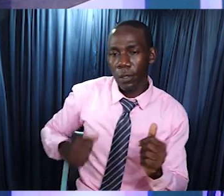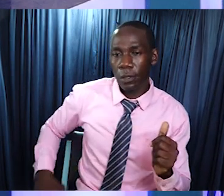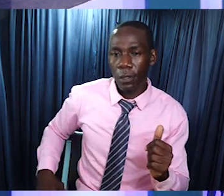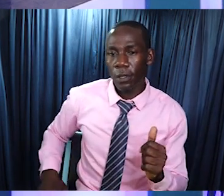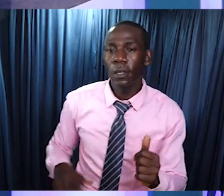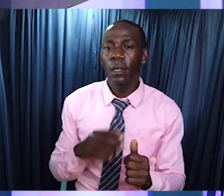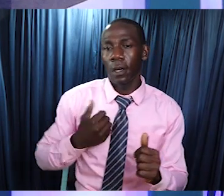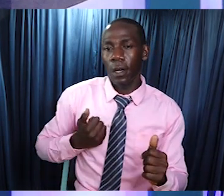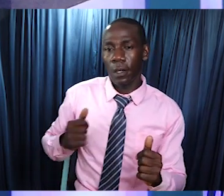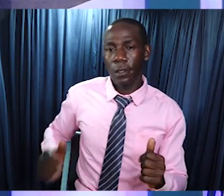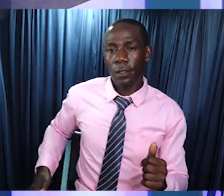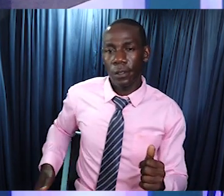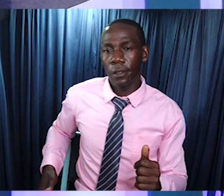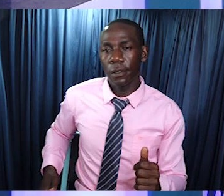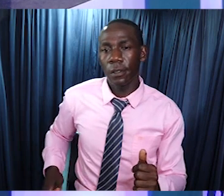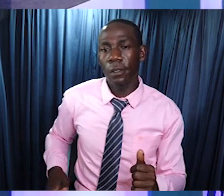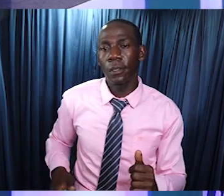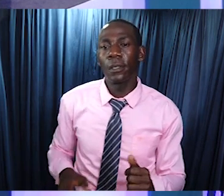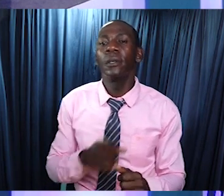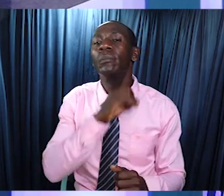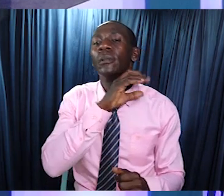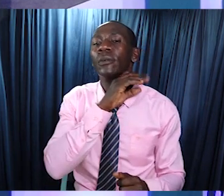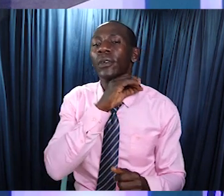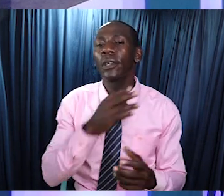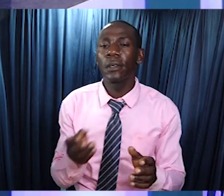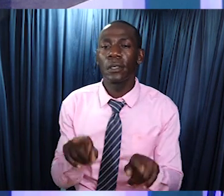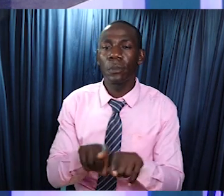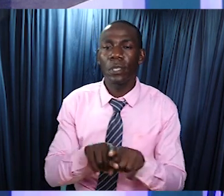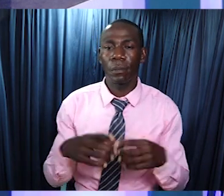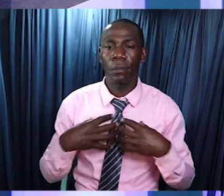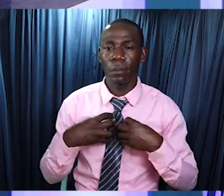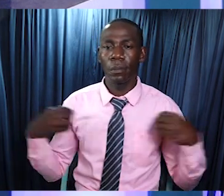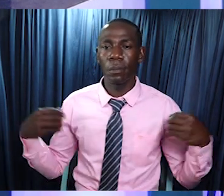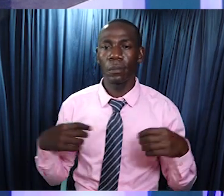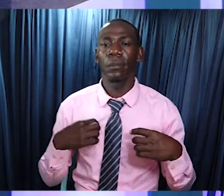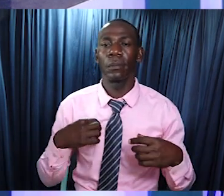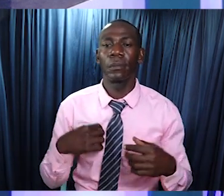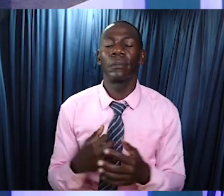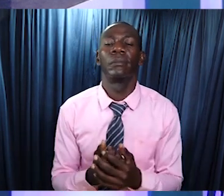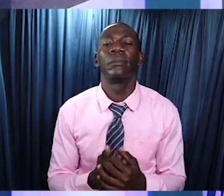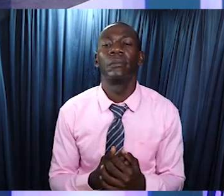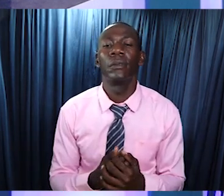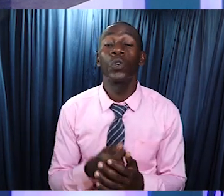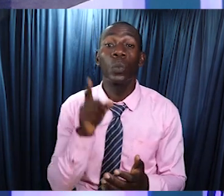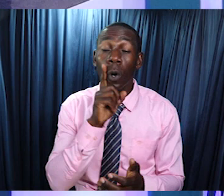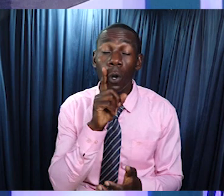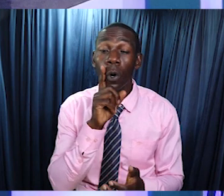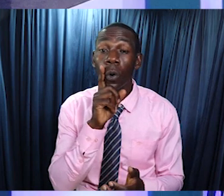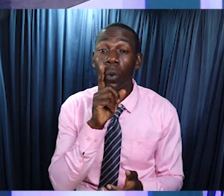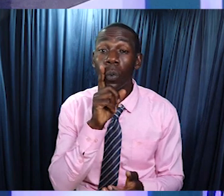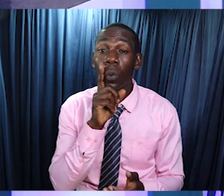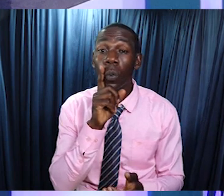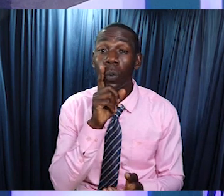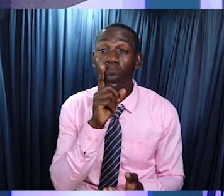about na mashangazi. Before your uncles and aunts. Hivyo umemweka uchi. Blaming him that you've stripped him naked. Kesho.